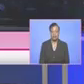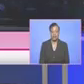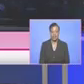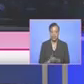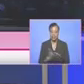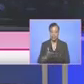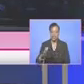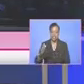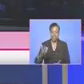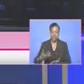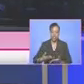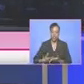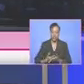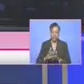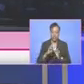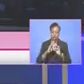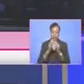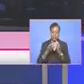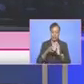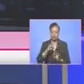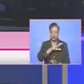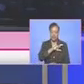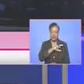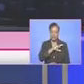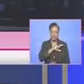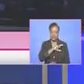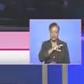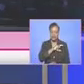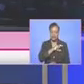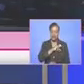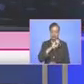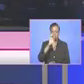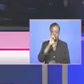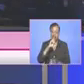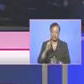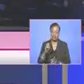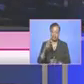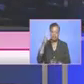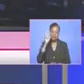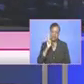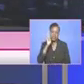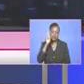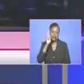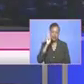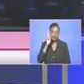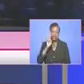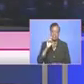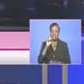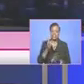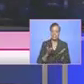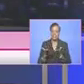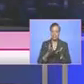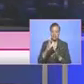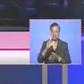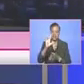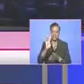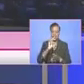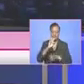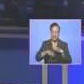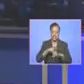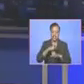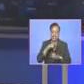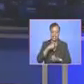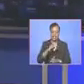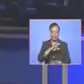There is a new commissioner of police. He is a seasoned veteran who has already served 37 years in the force, heading key areas of policing. Good evening,